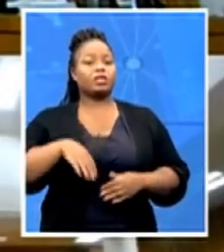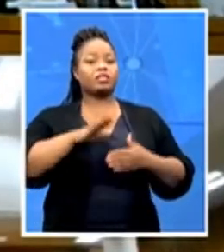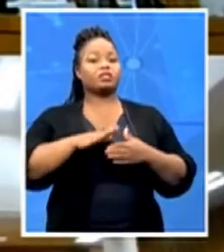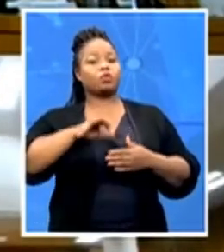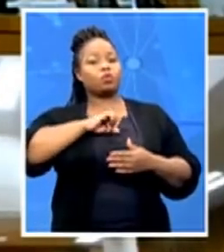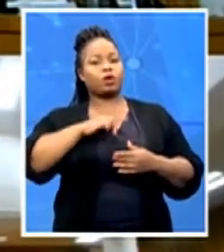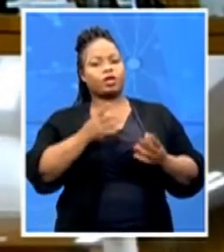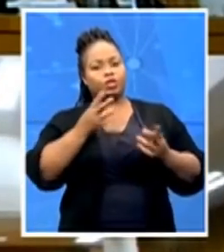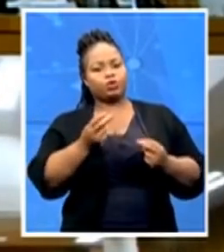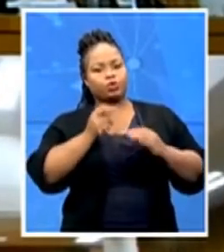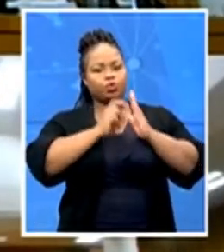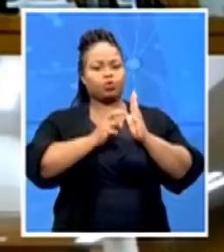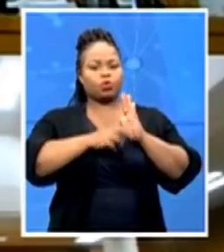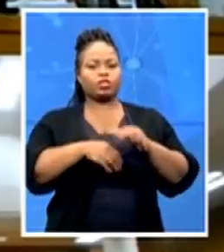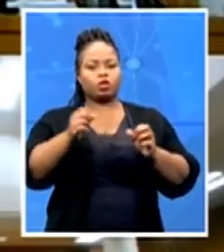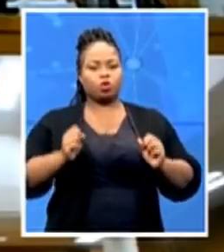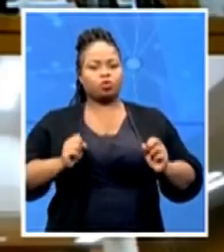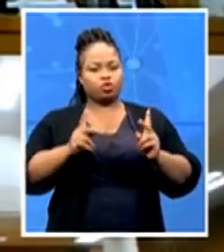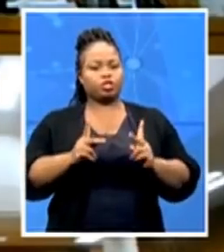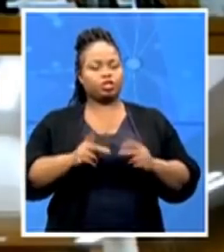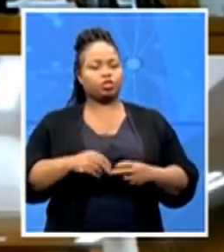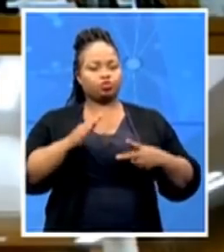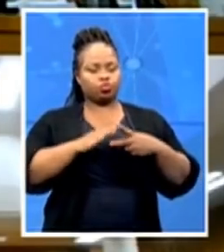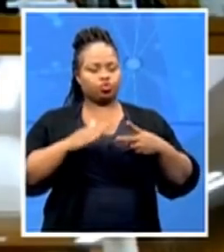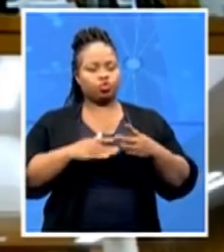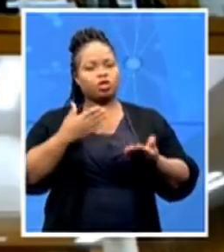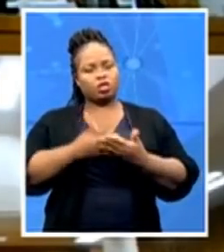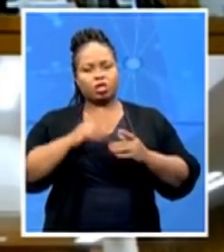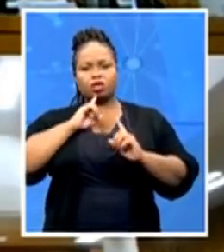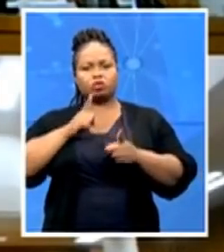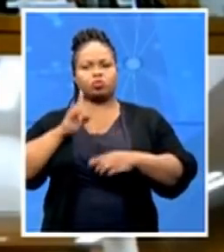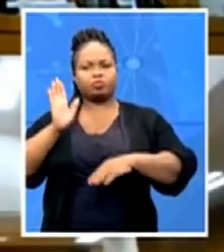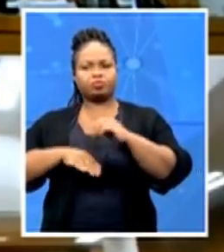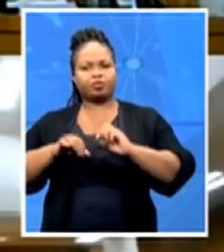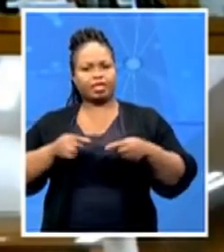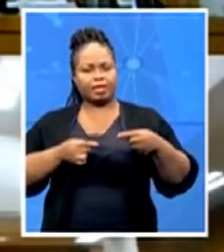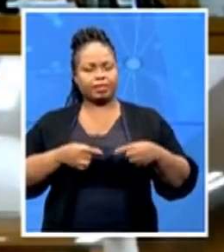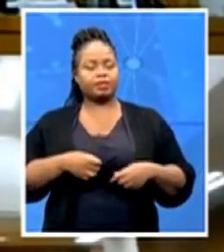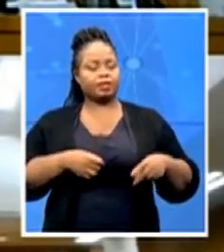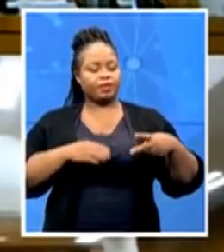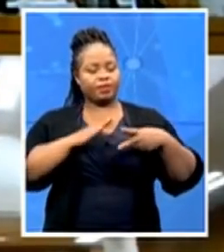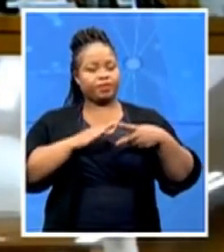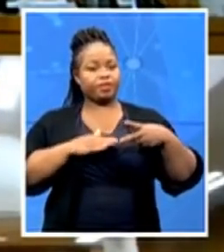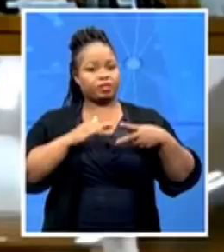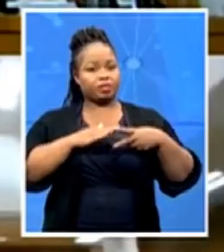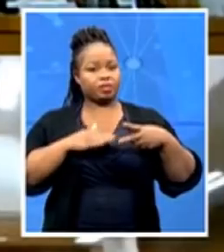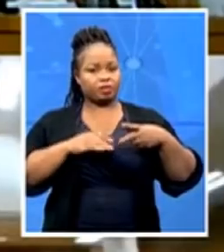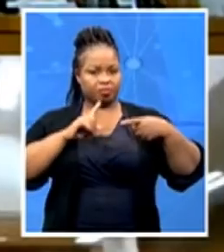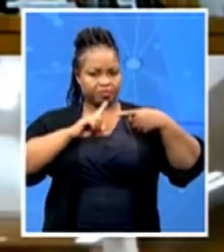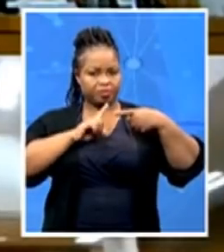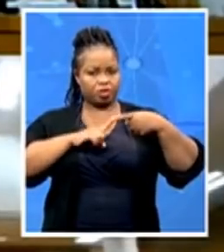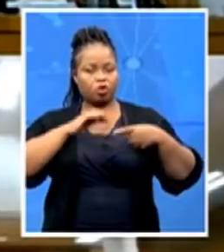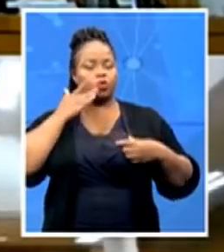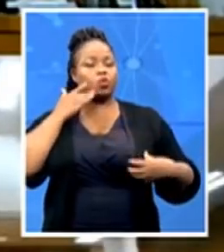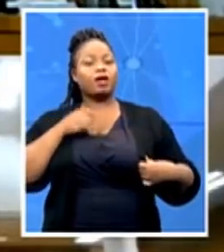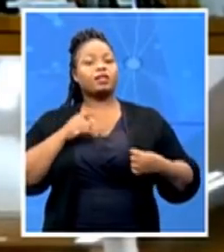opportunities to answer the charges against her. The first one is when the independent panel conducts the preliminary assessment of whether there is